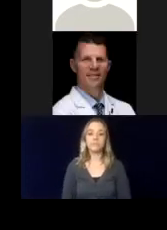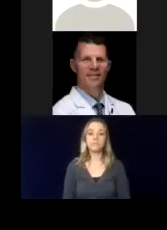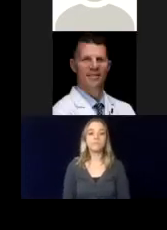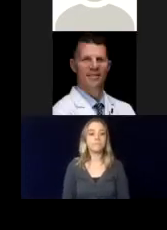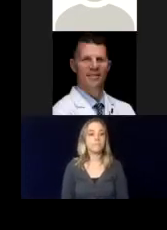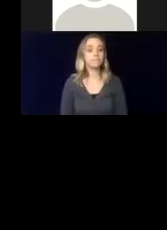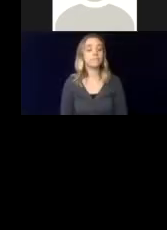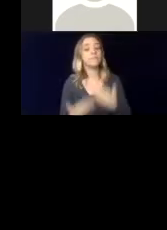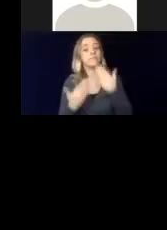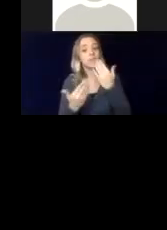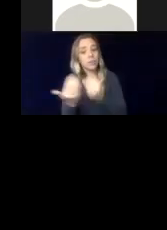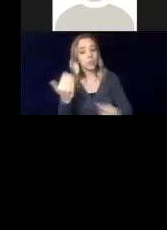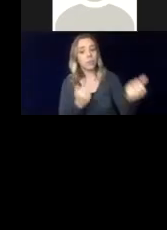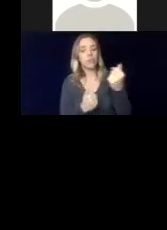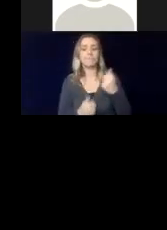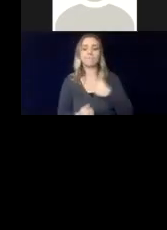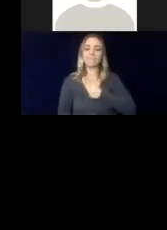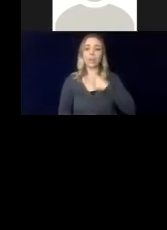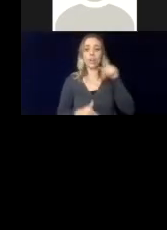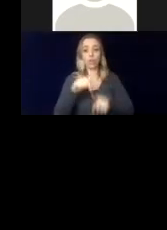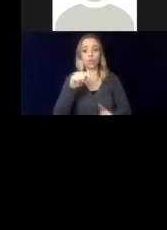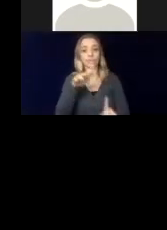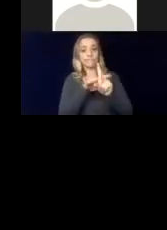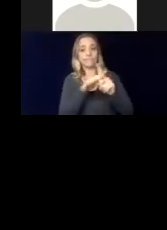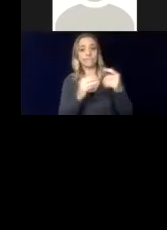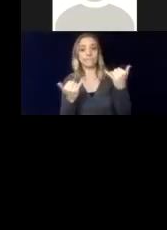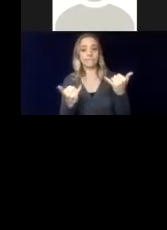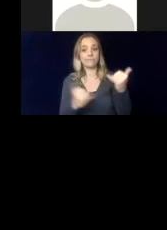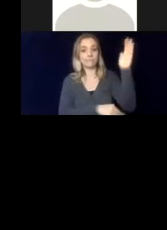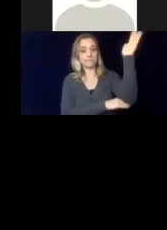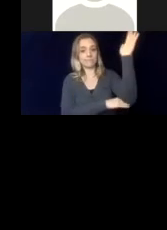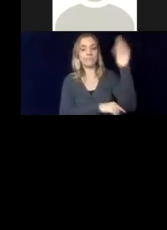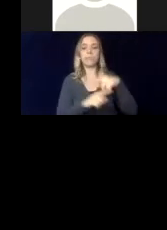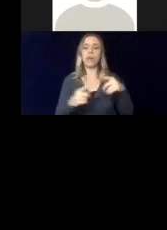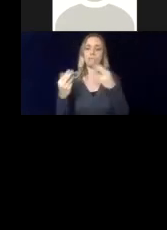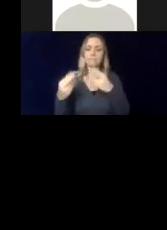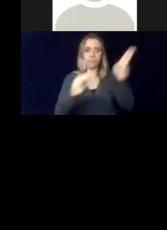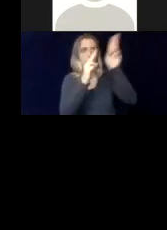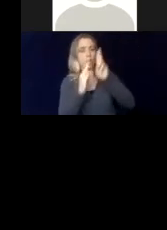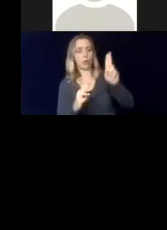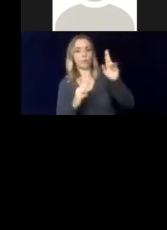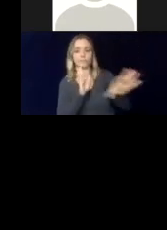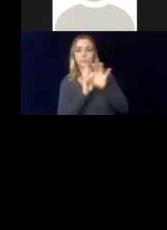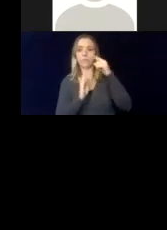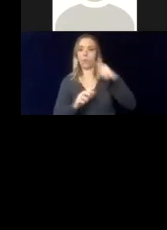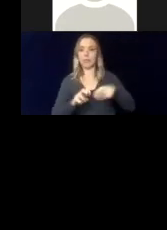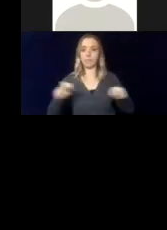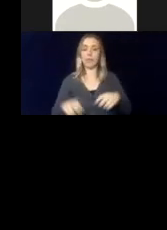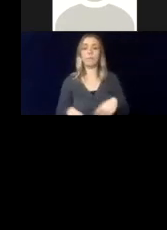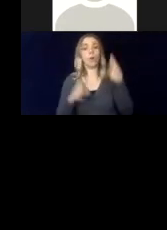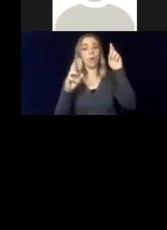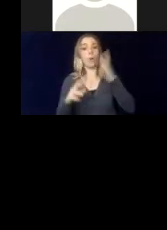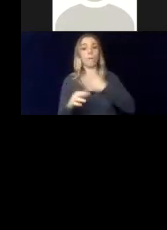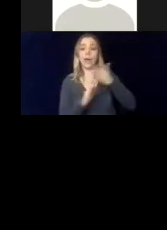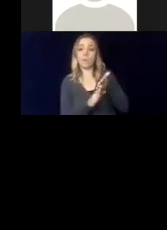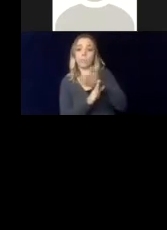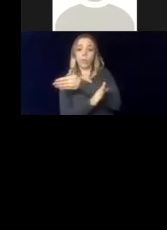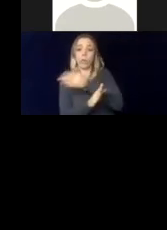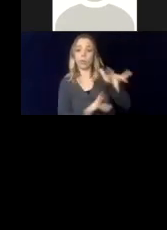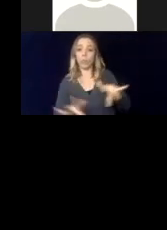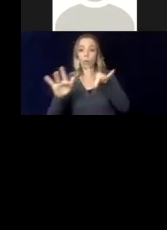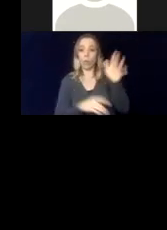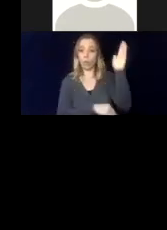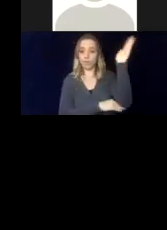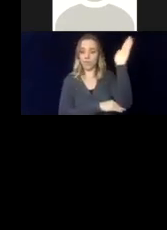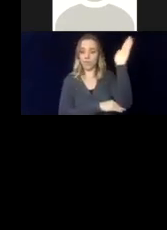Thank you, everyone. I'm sorry I was not able to be in person, but I'm honored to be part of this panel. I do hope that this pre-recorded session is helpful. I